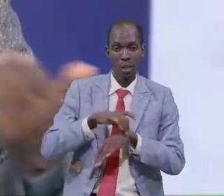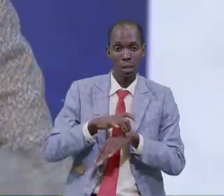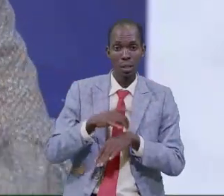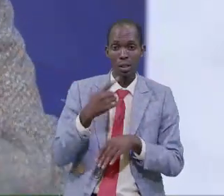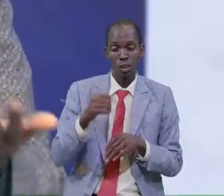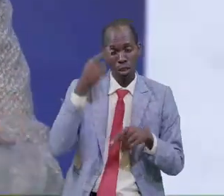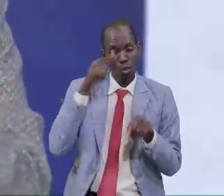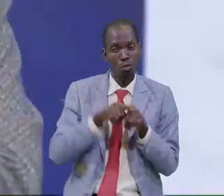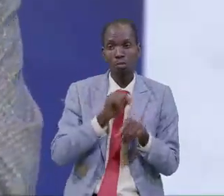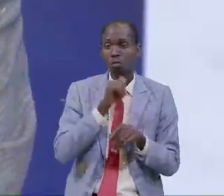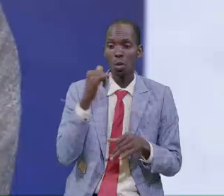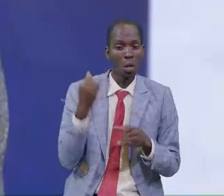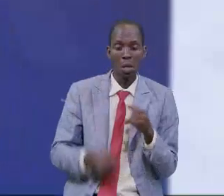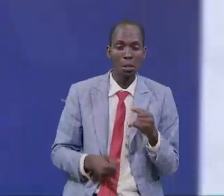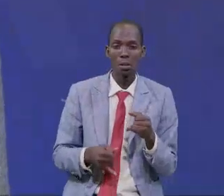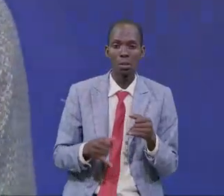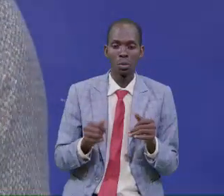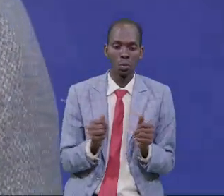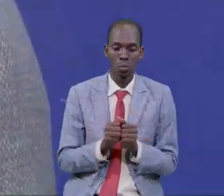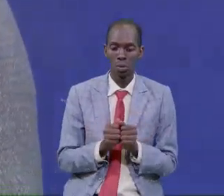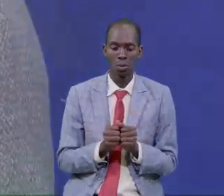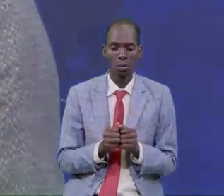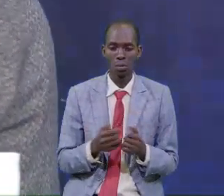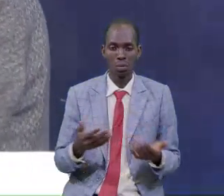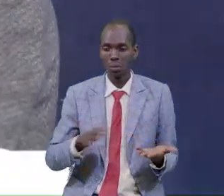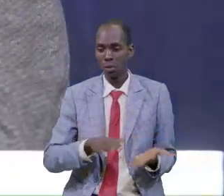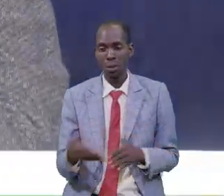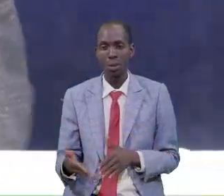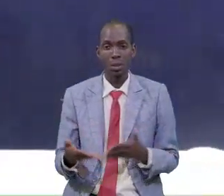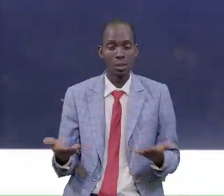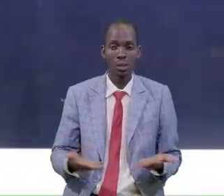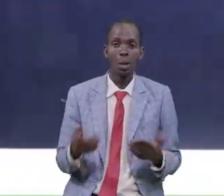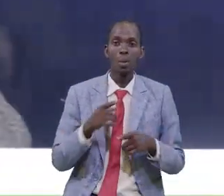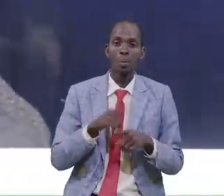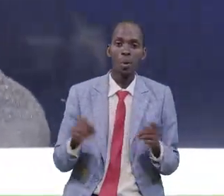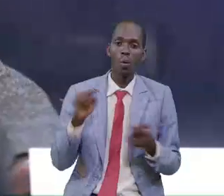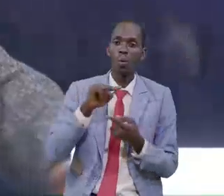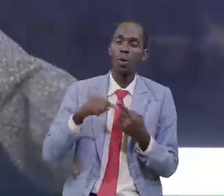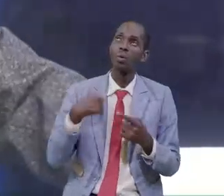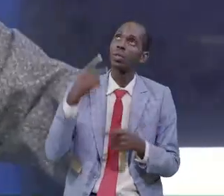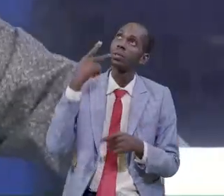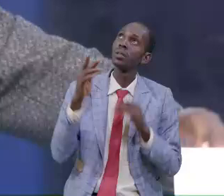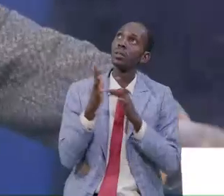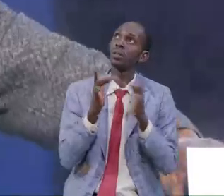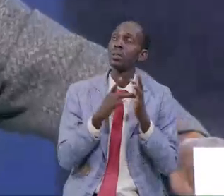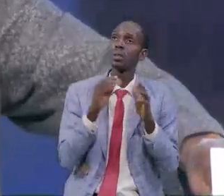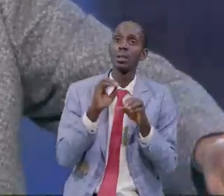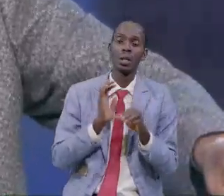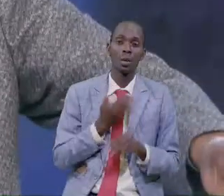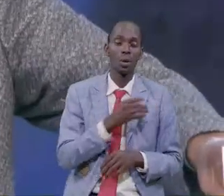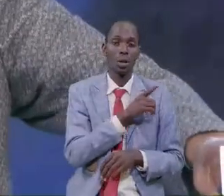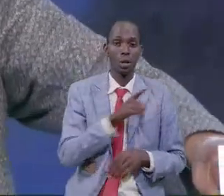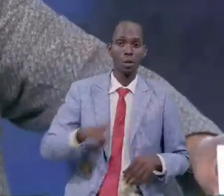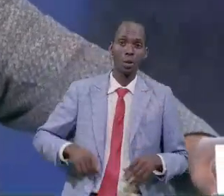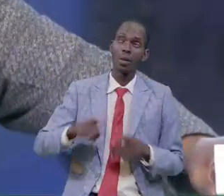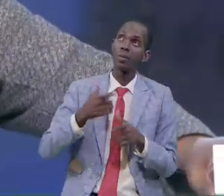him. He's with us. We're with him. And we see Jesus, our Lord. It continues